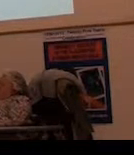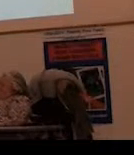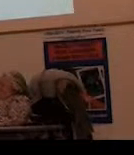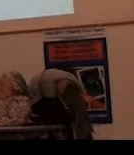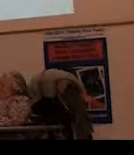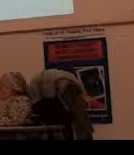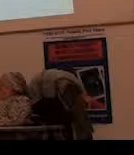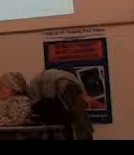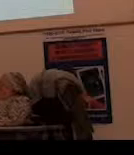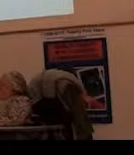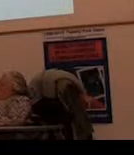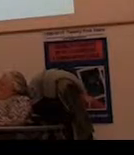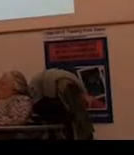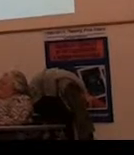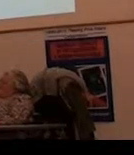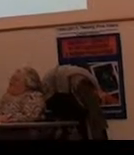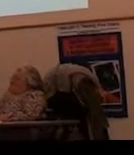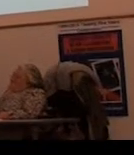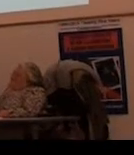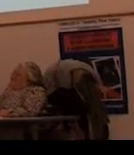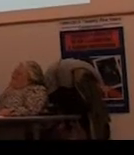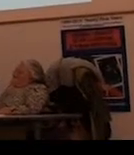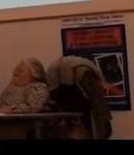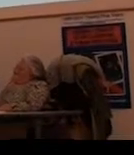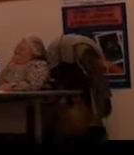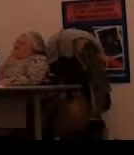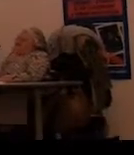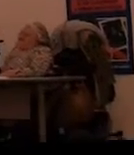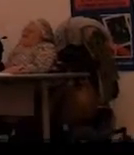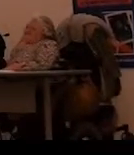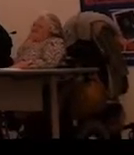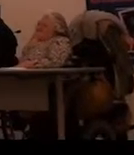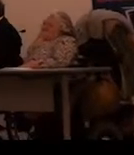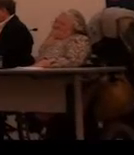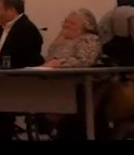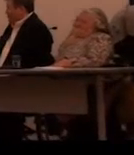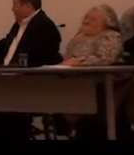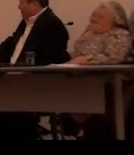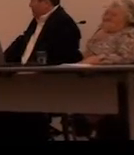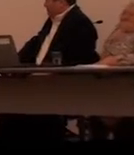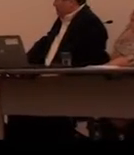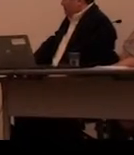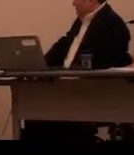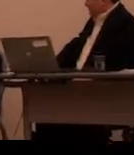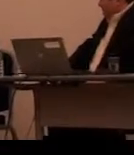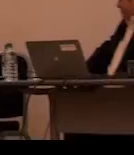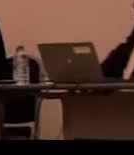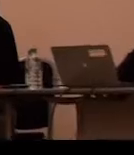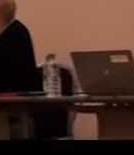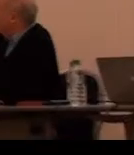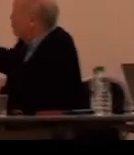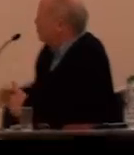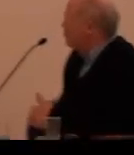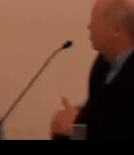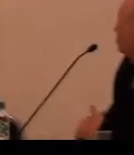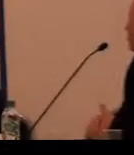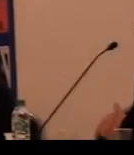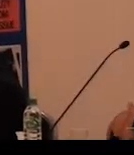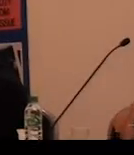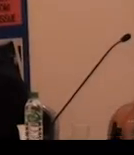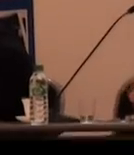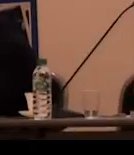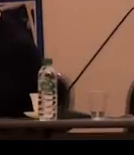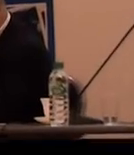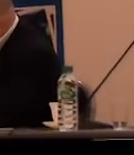would give 5 minutes at the end of the presentation to respond to those. So again, thank you very much, Alison. Over to you. Thank